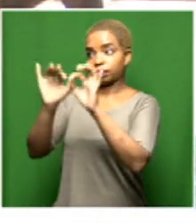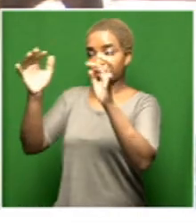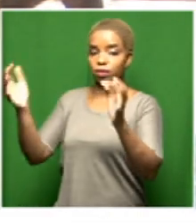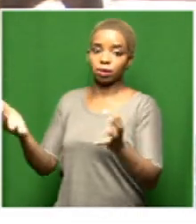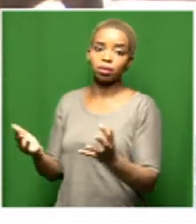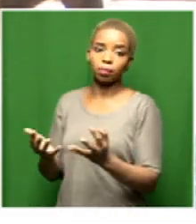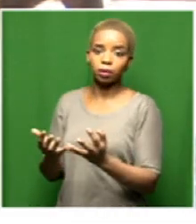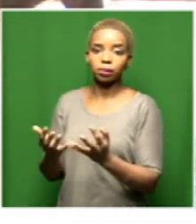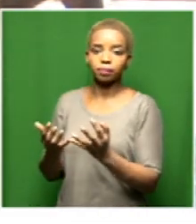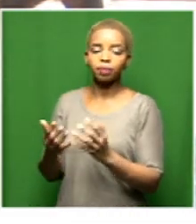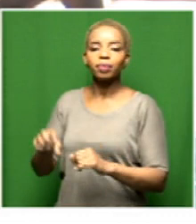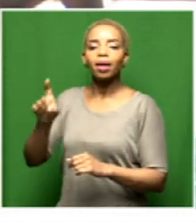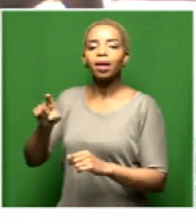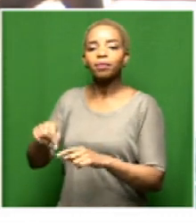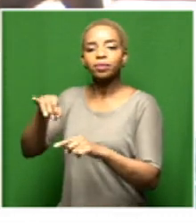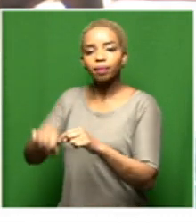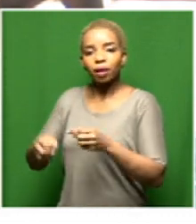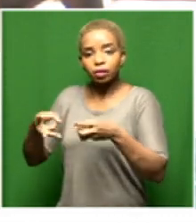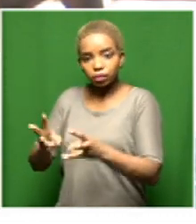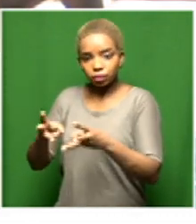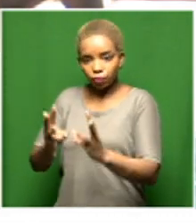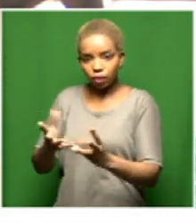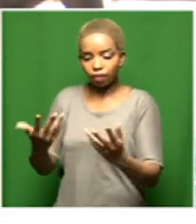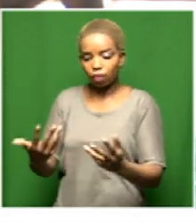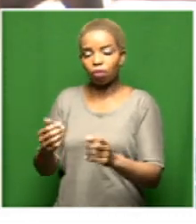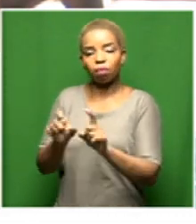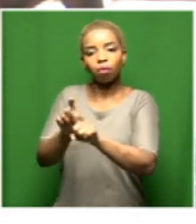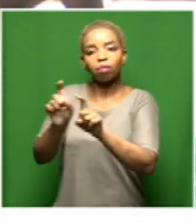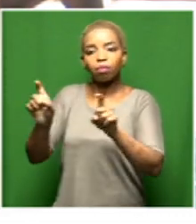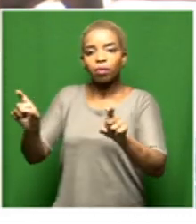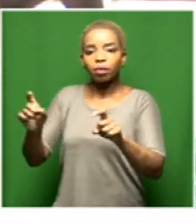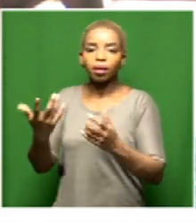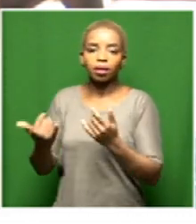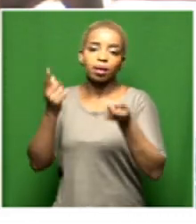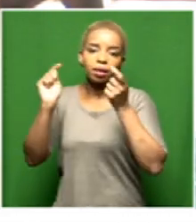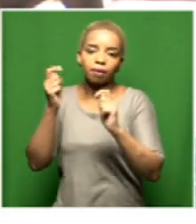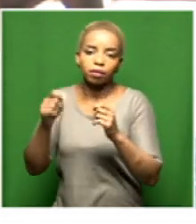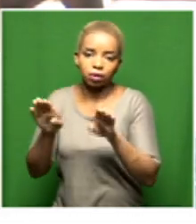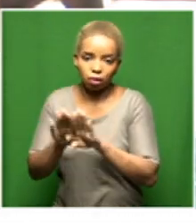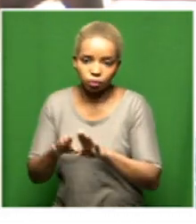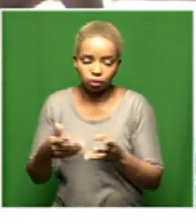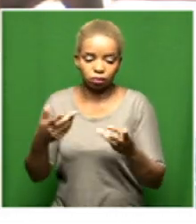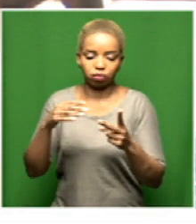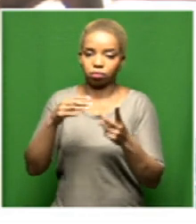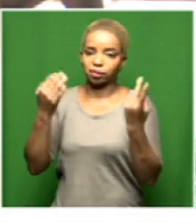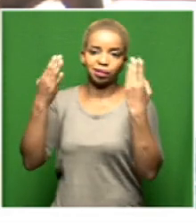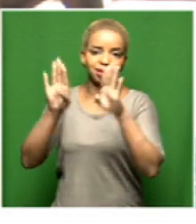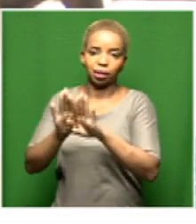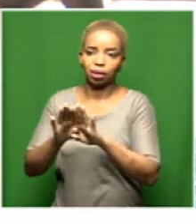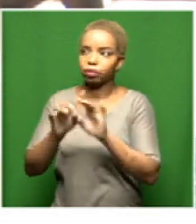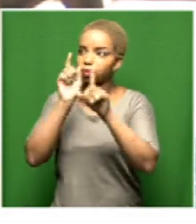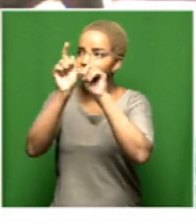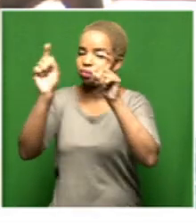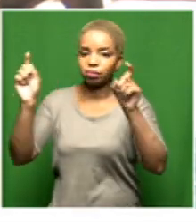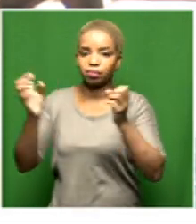keep engaging with our audiences. Our museums are closed, our events have been shut down, and we've got to try and still connect with